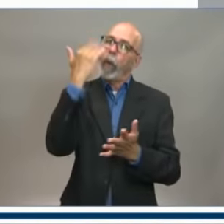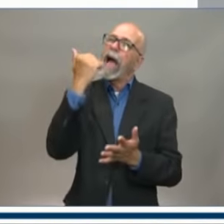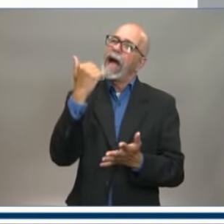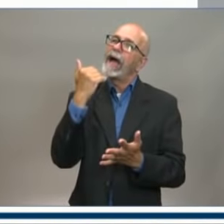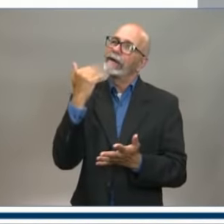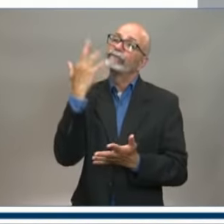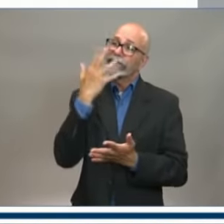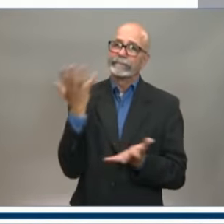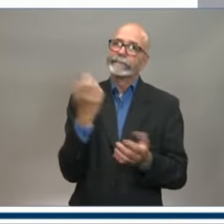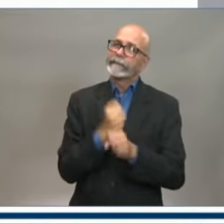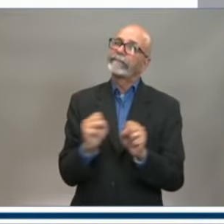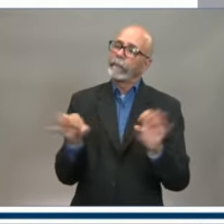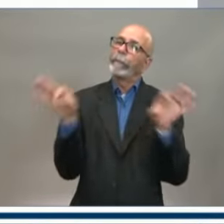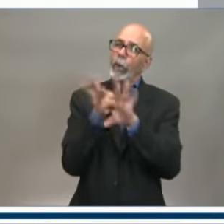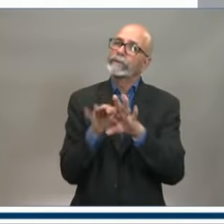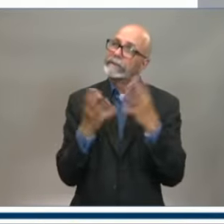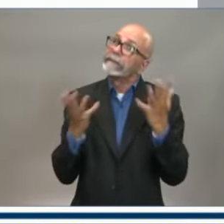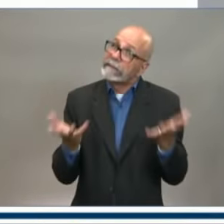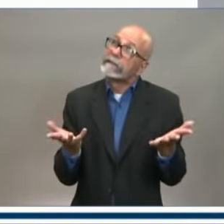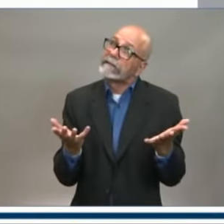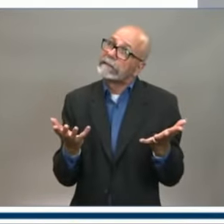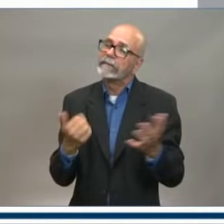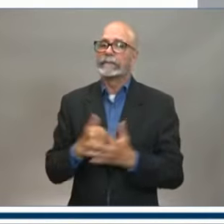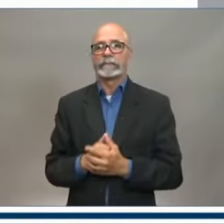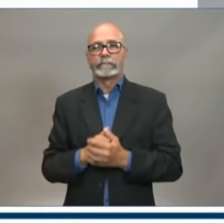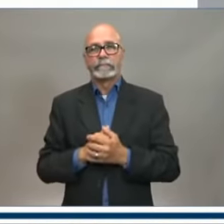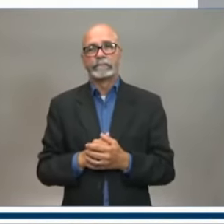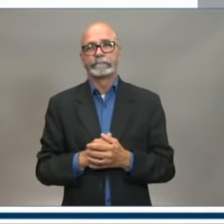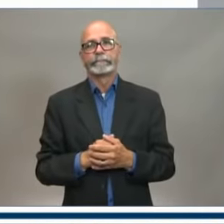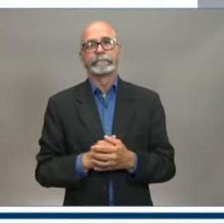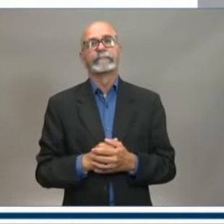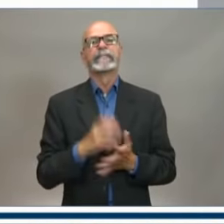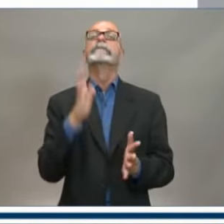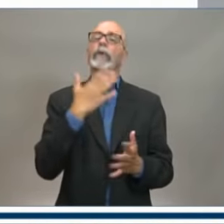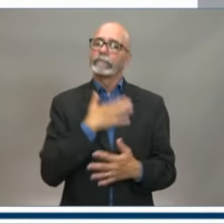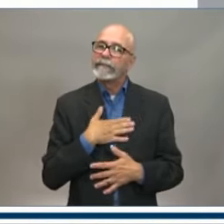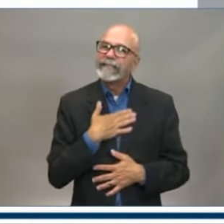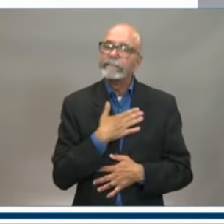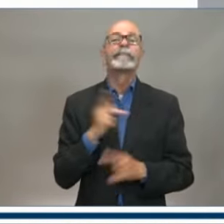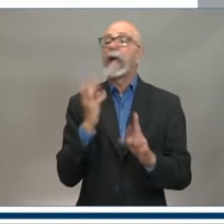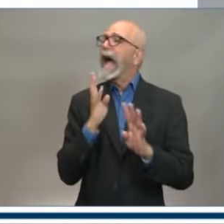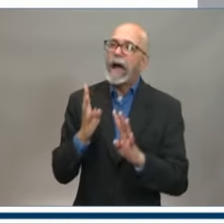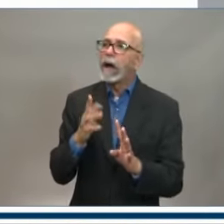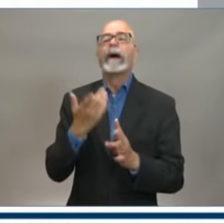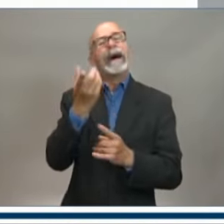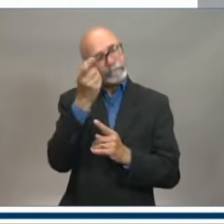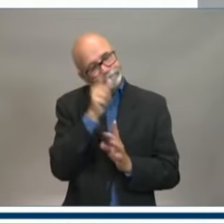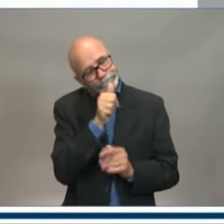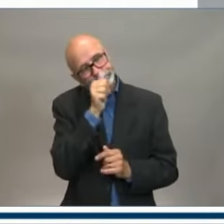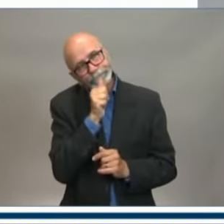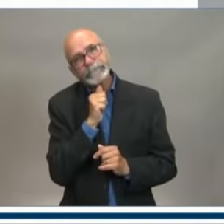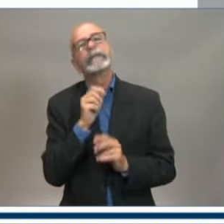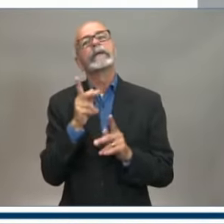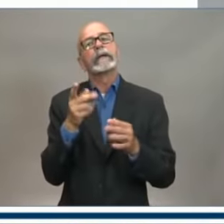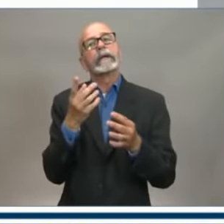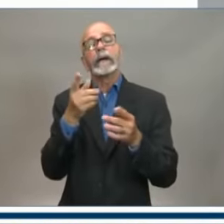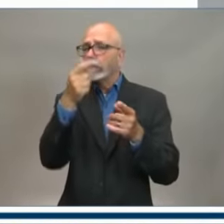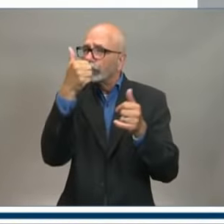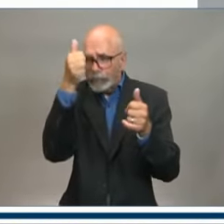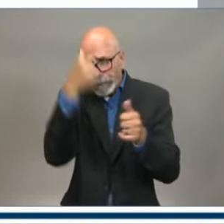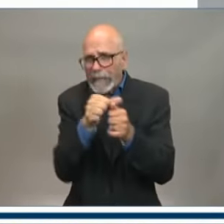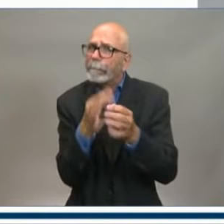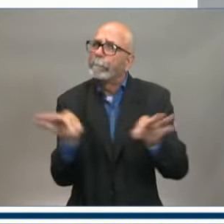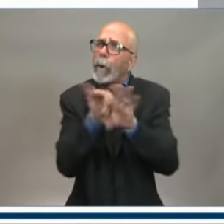Nova Scotians safe. So again, asking people to be patient, to think about others and how you work